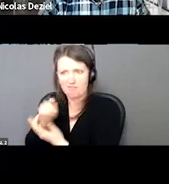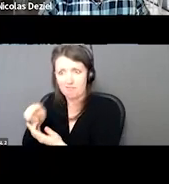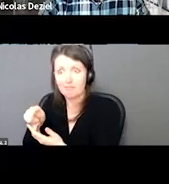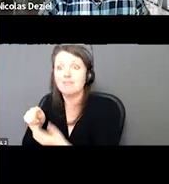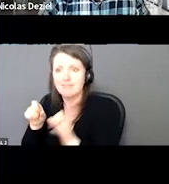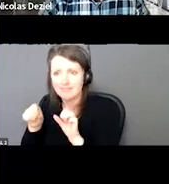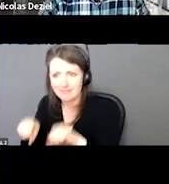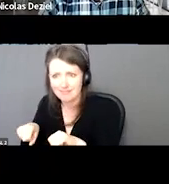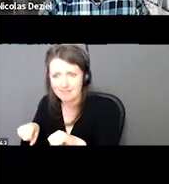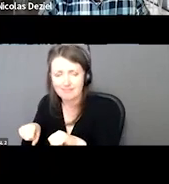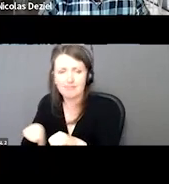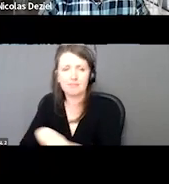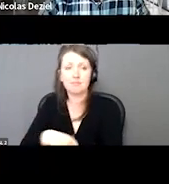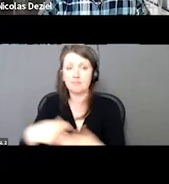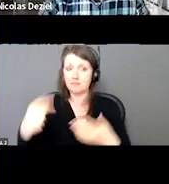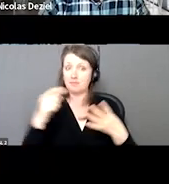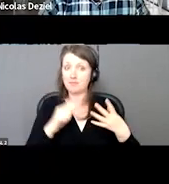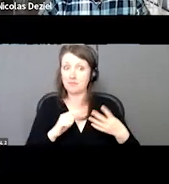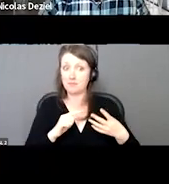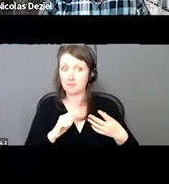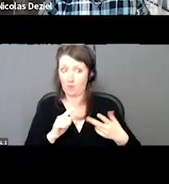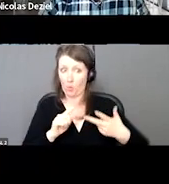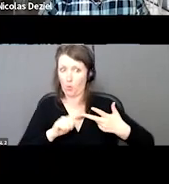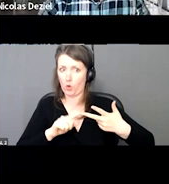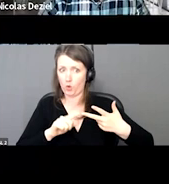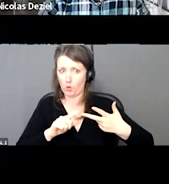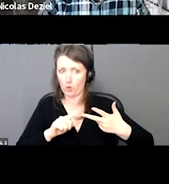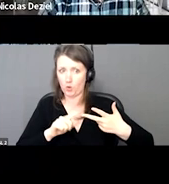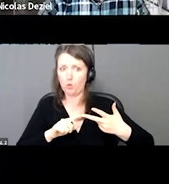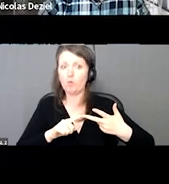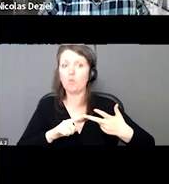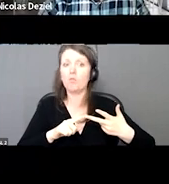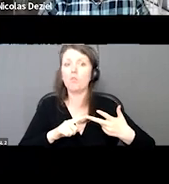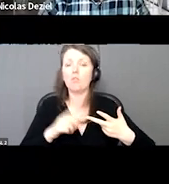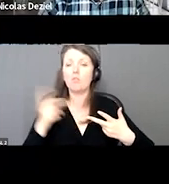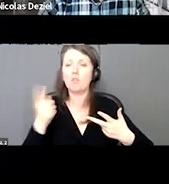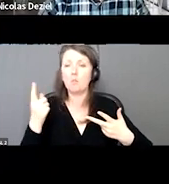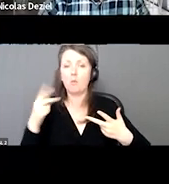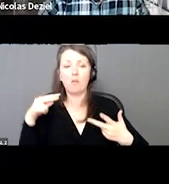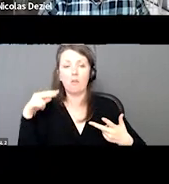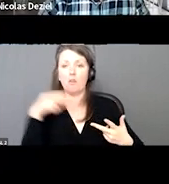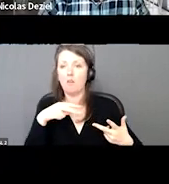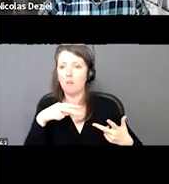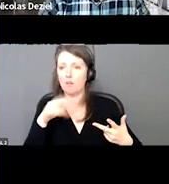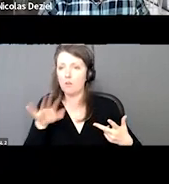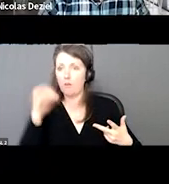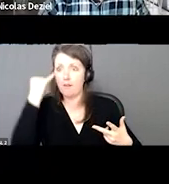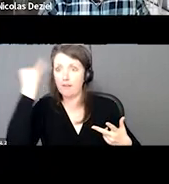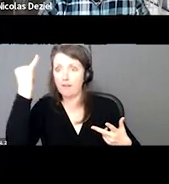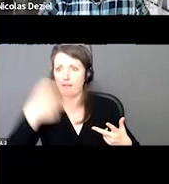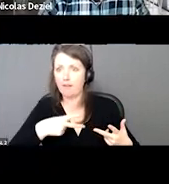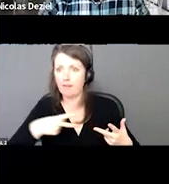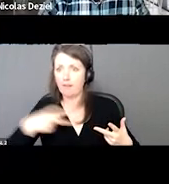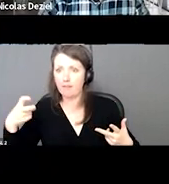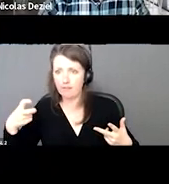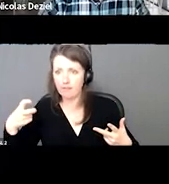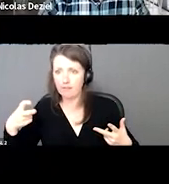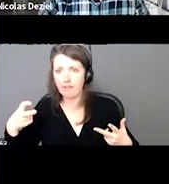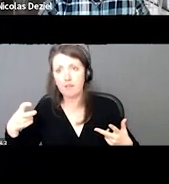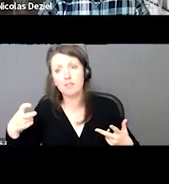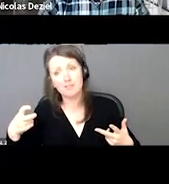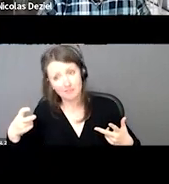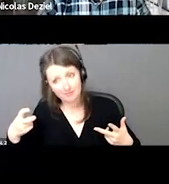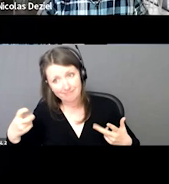of infringement and theft. Let's not kid ourselves. Theft and infringement are things that happen a